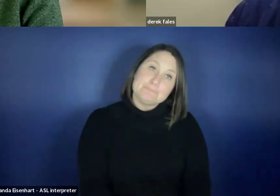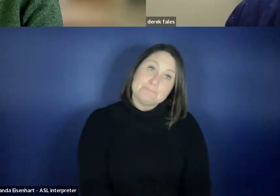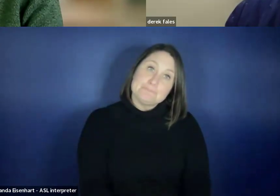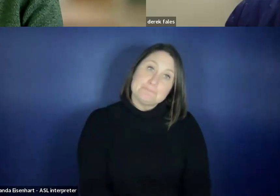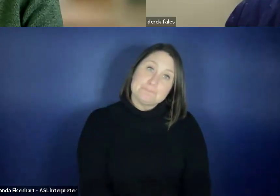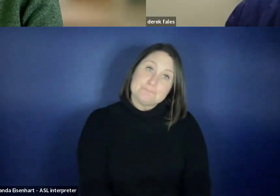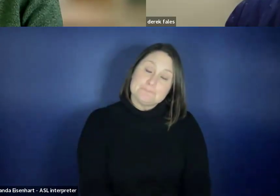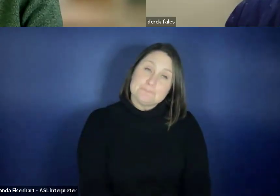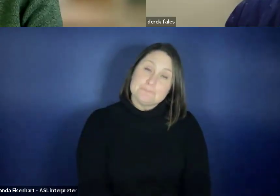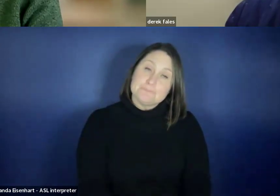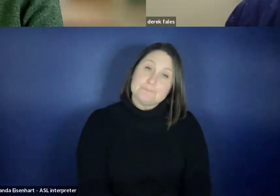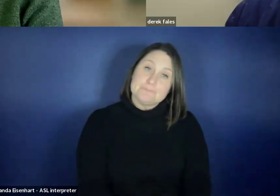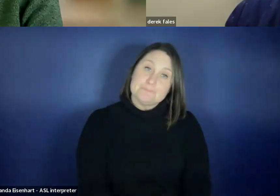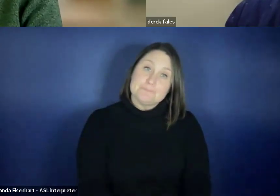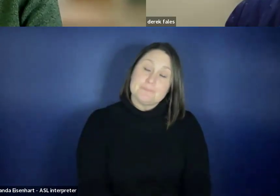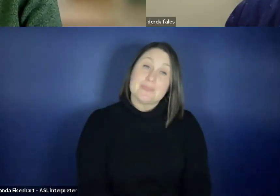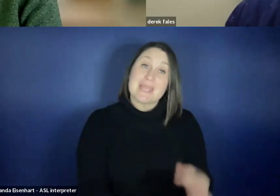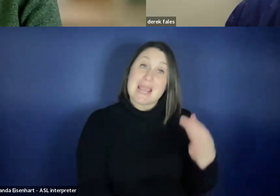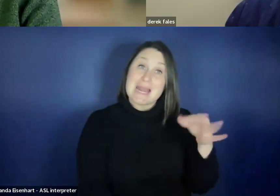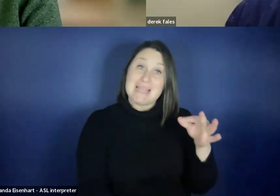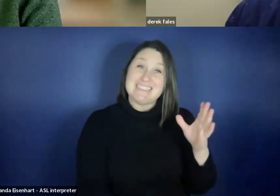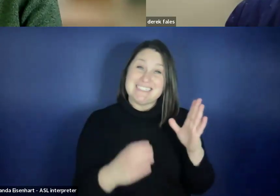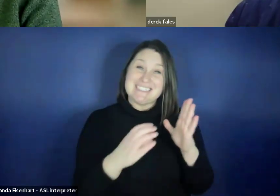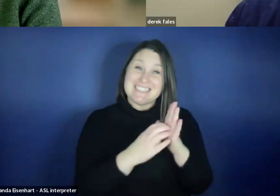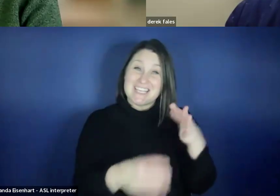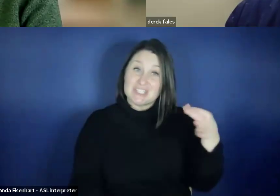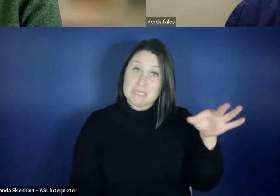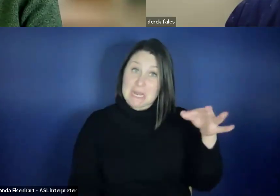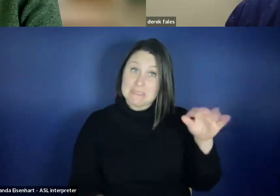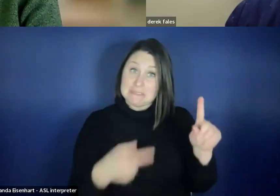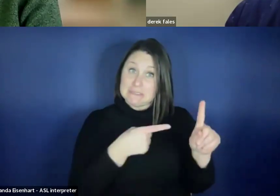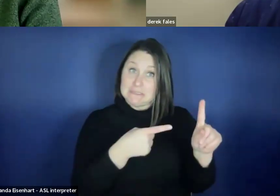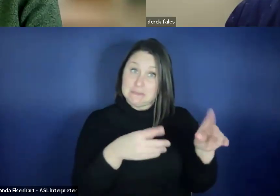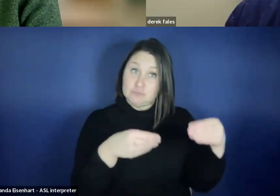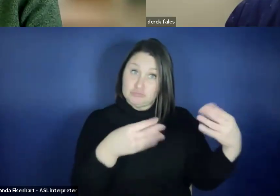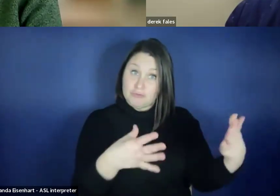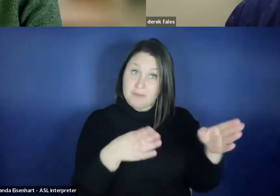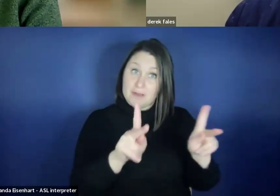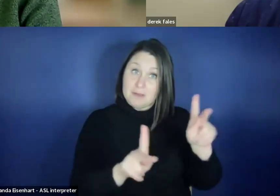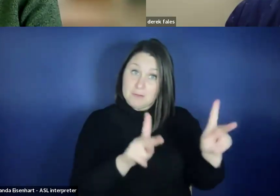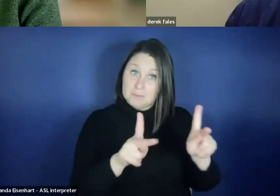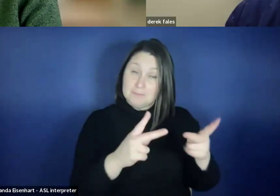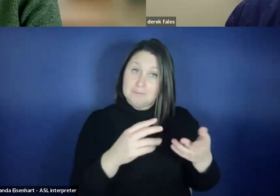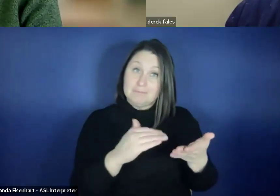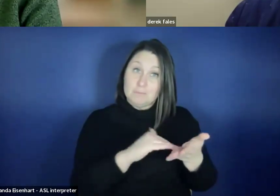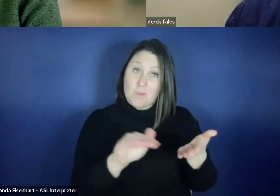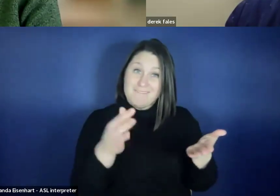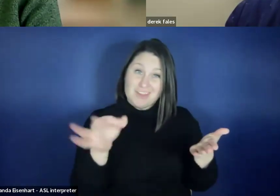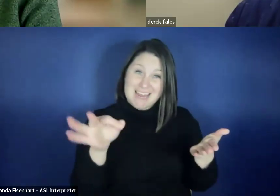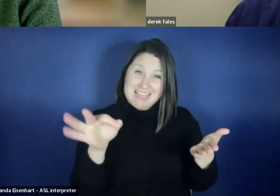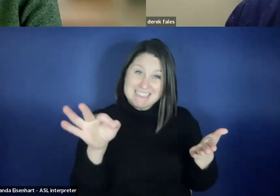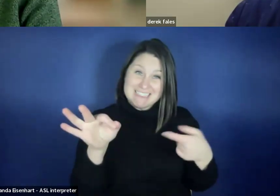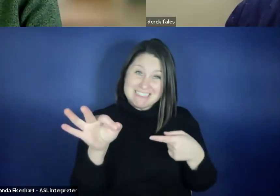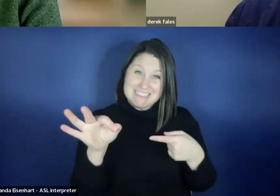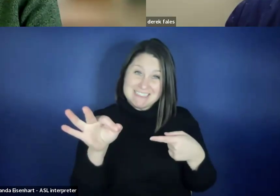And will Section 19 providers and individuals receiving services in those waivers be able